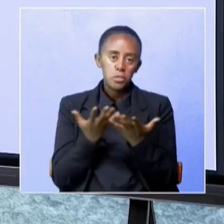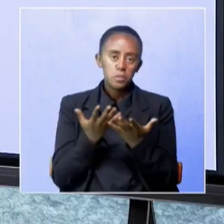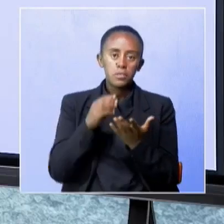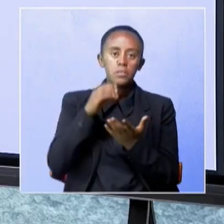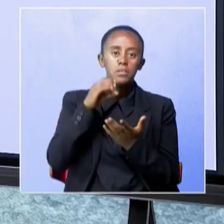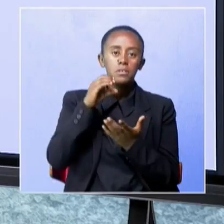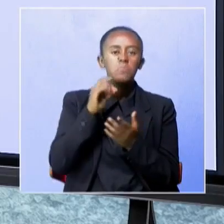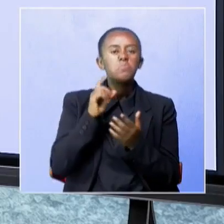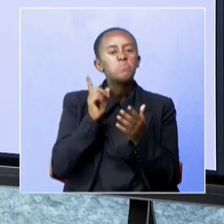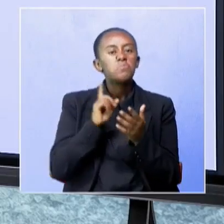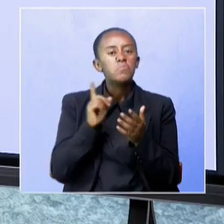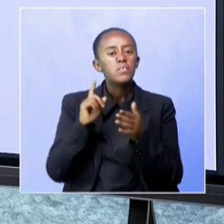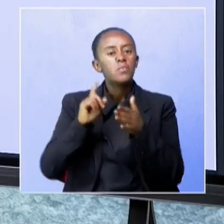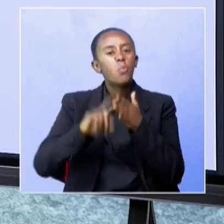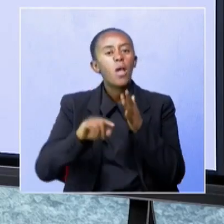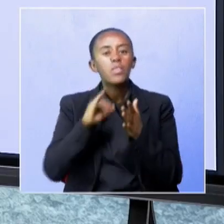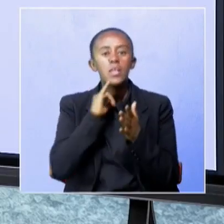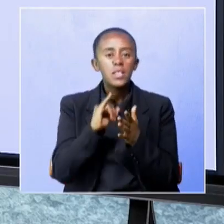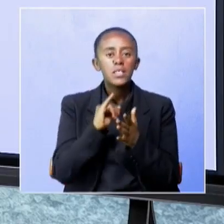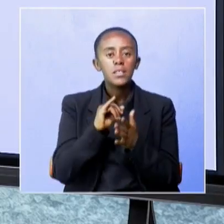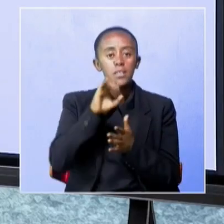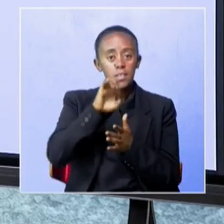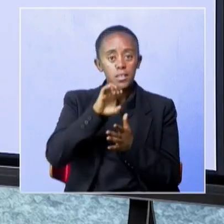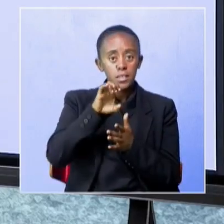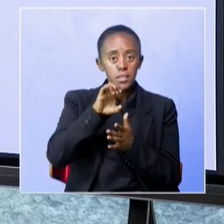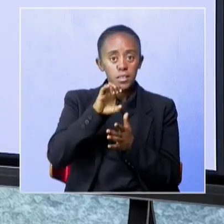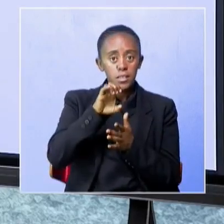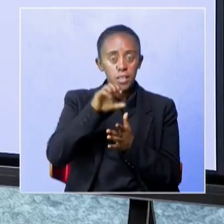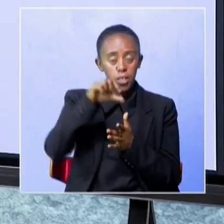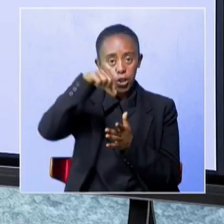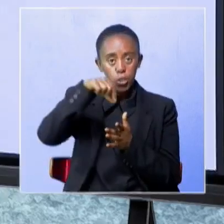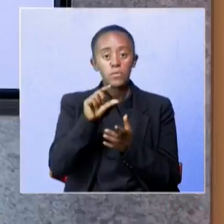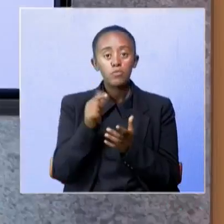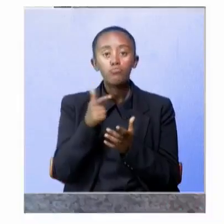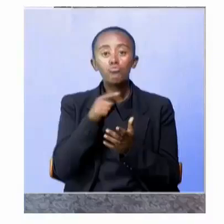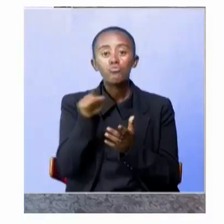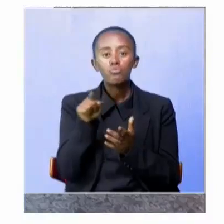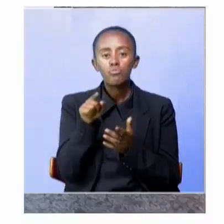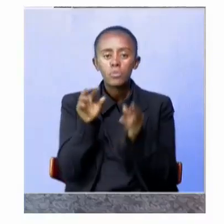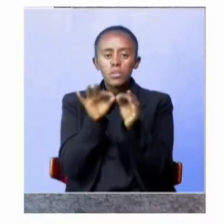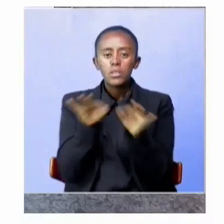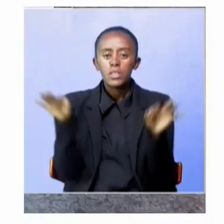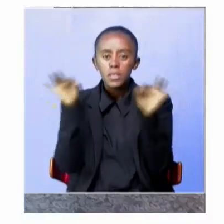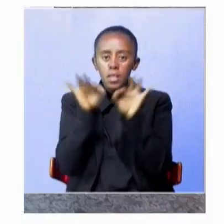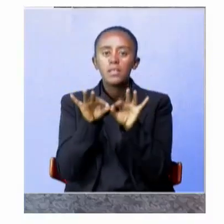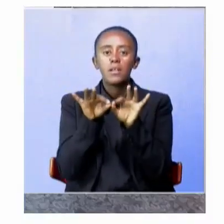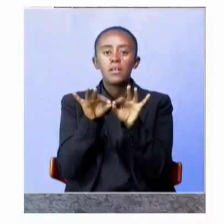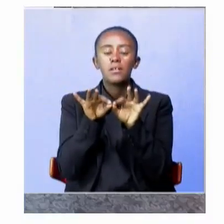What is equipment? Equipment is the necessary